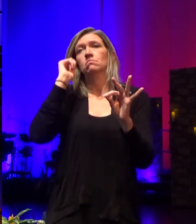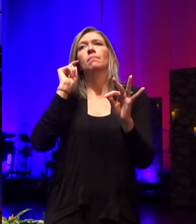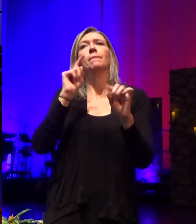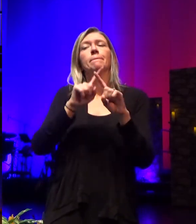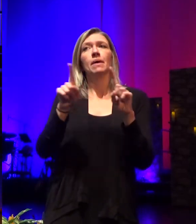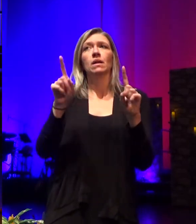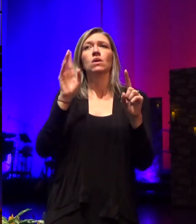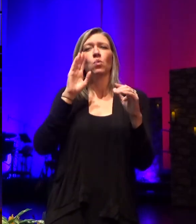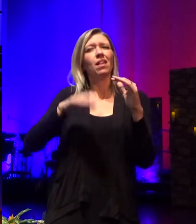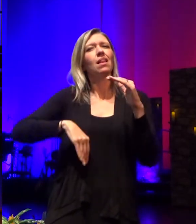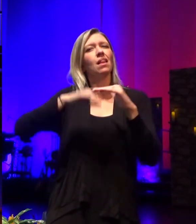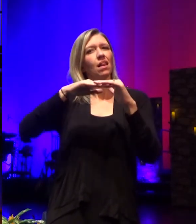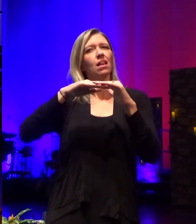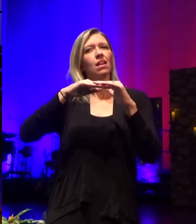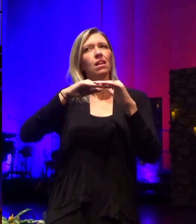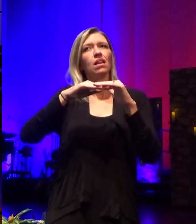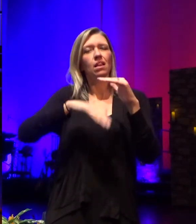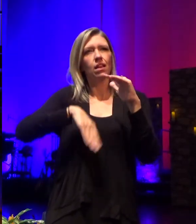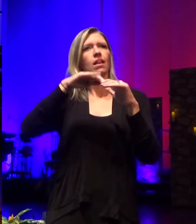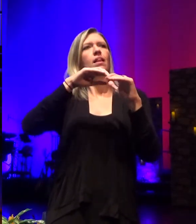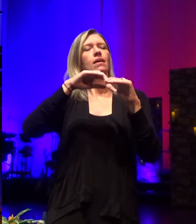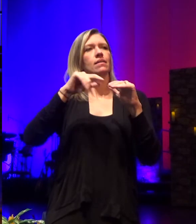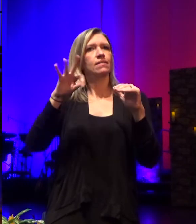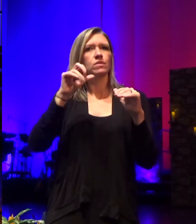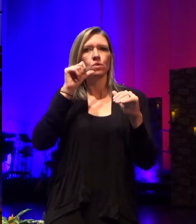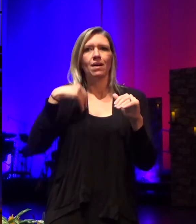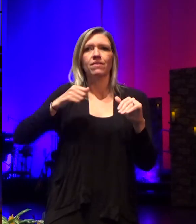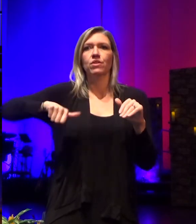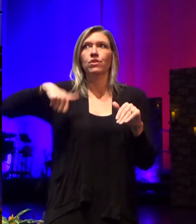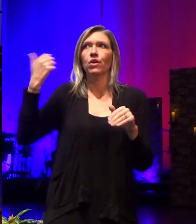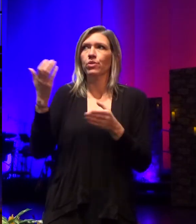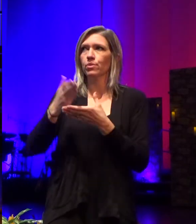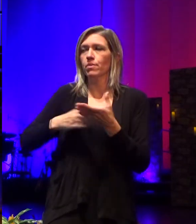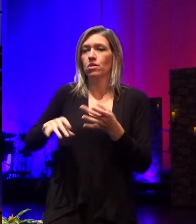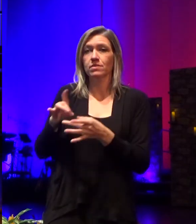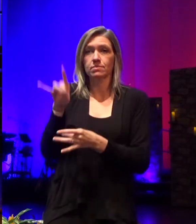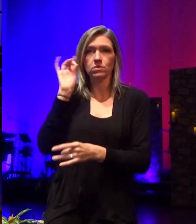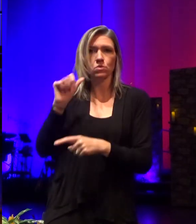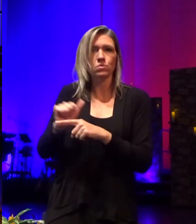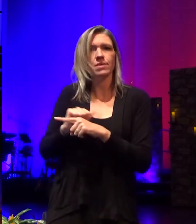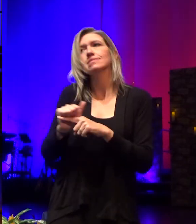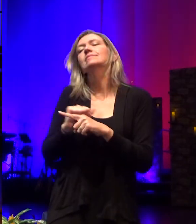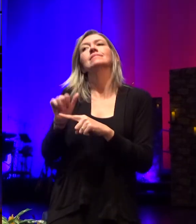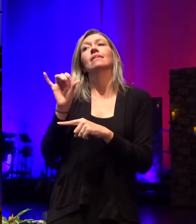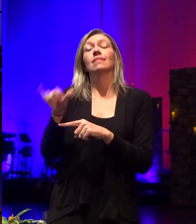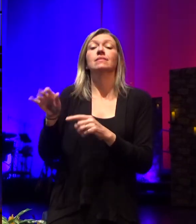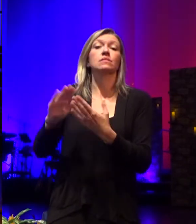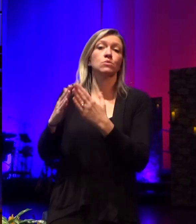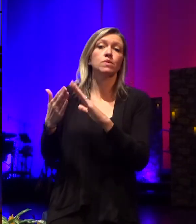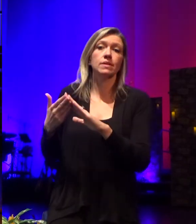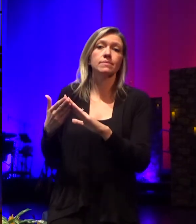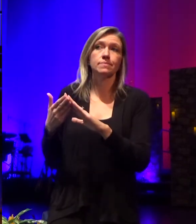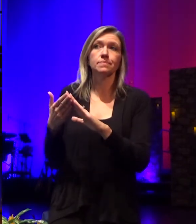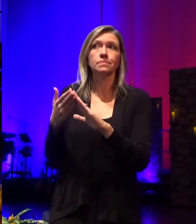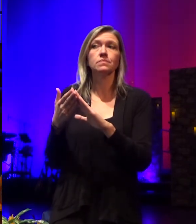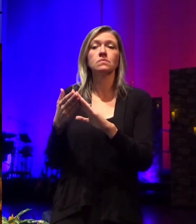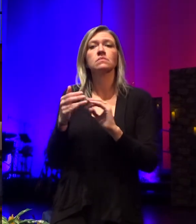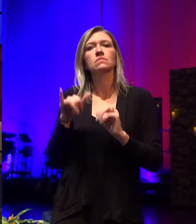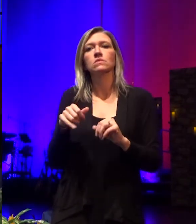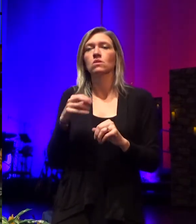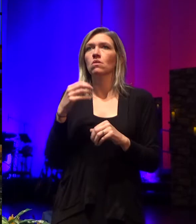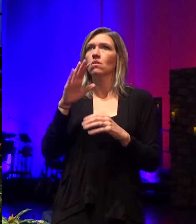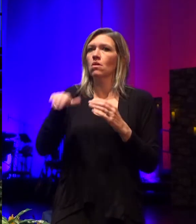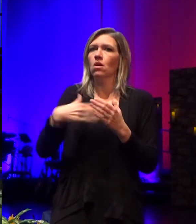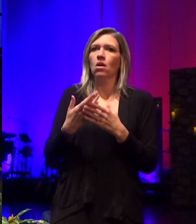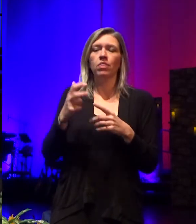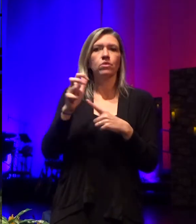top set if you don't have another component of spiritual practice, and that is spiritual community. That's why all of the great teachers have